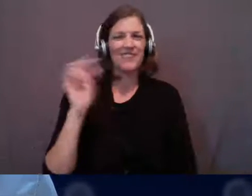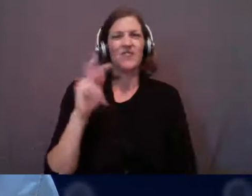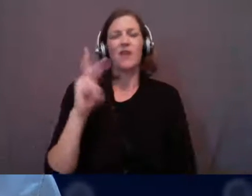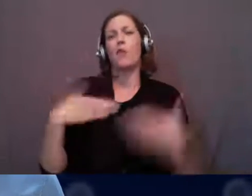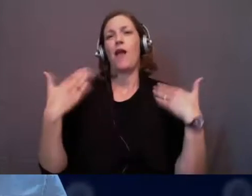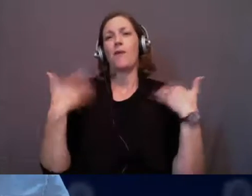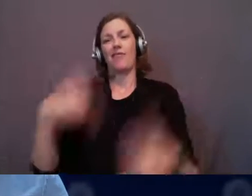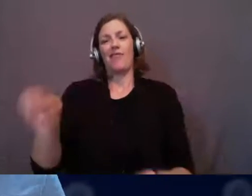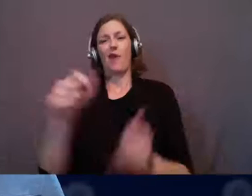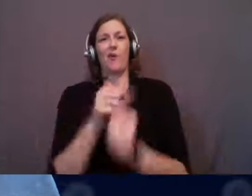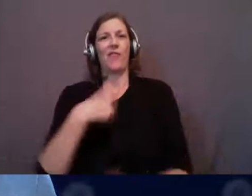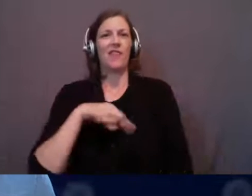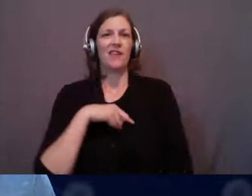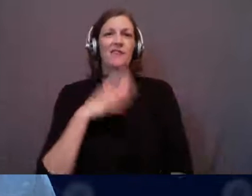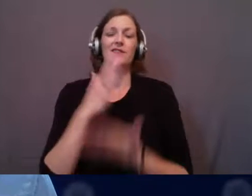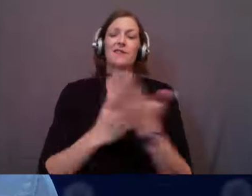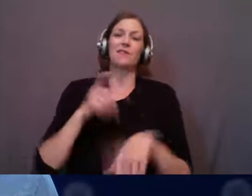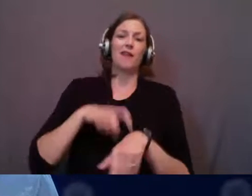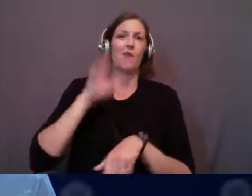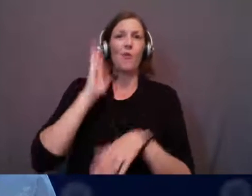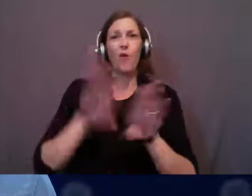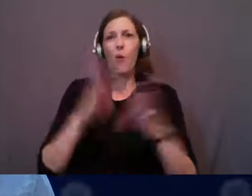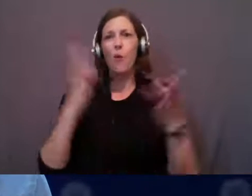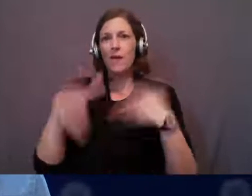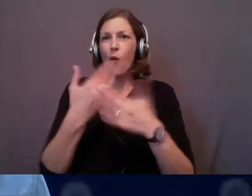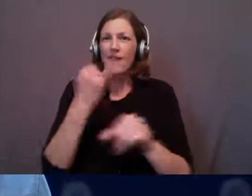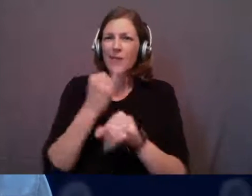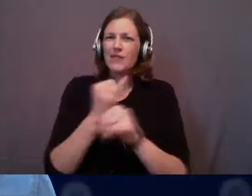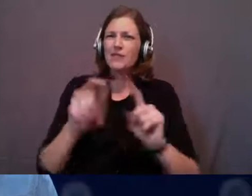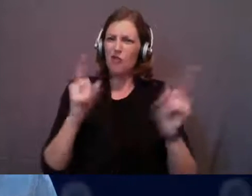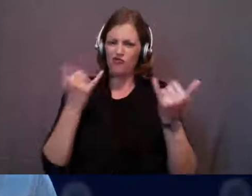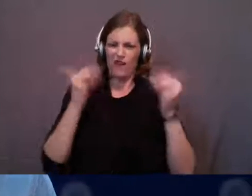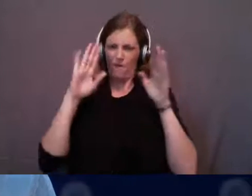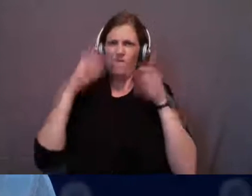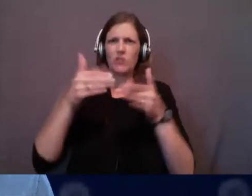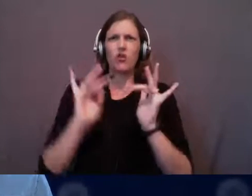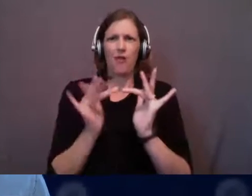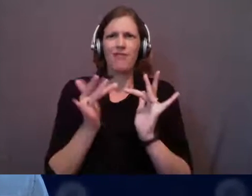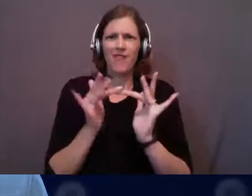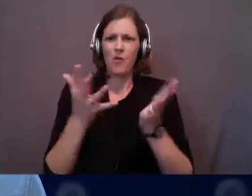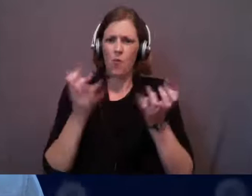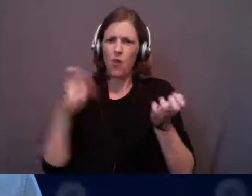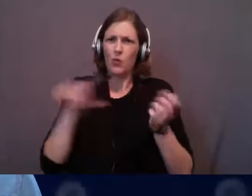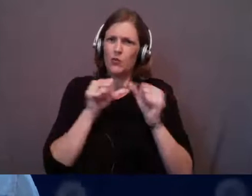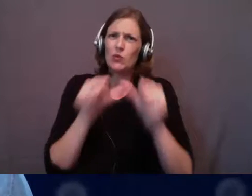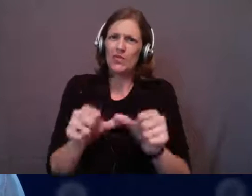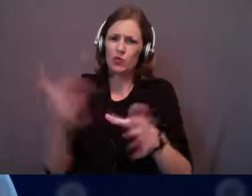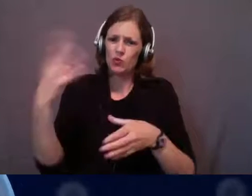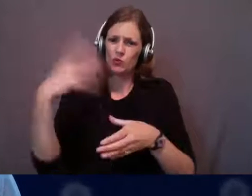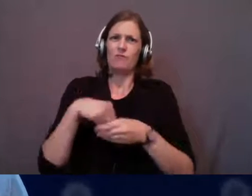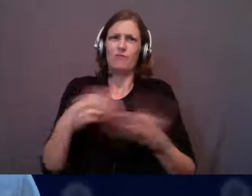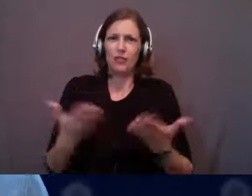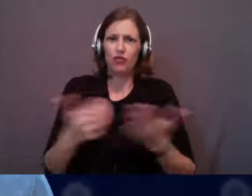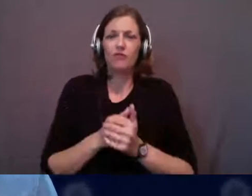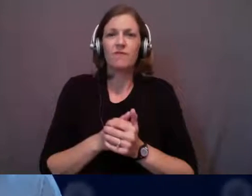us. And at some point, we'll have all of our campuses open, and we're looking forward to that. But for right now, we're going to focus online, and we want you to continue to be here. A few things. We always talk